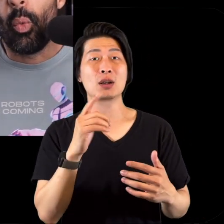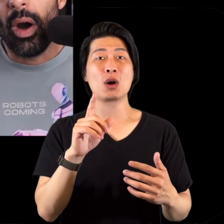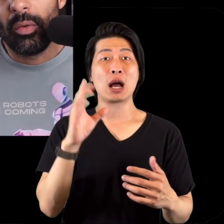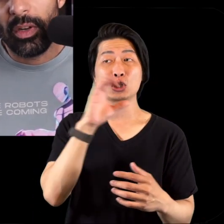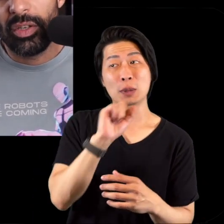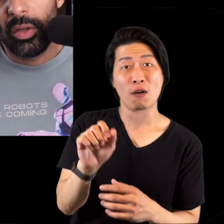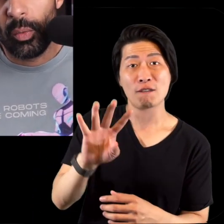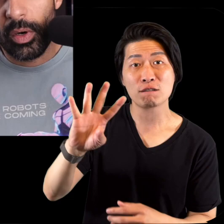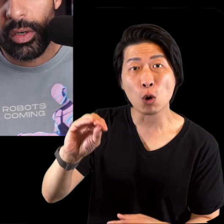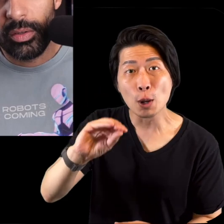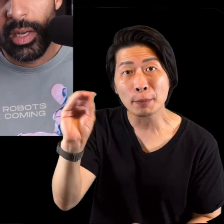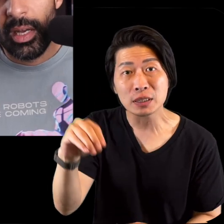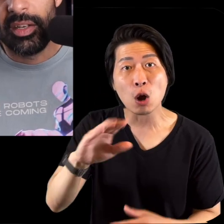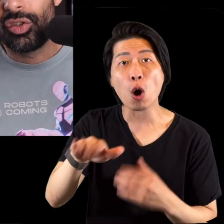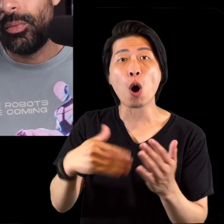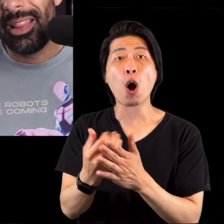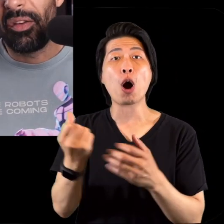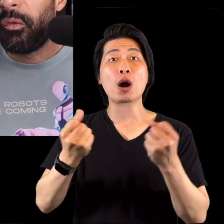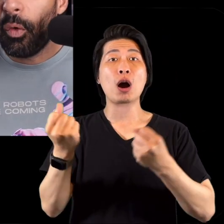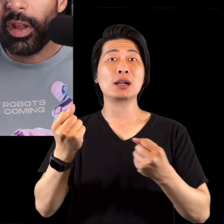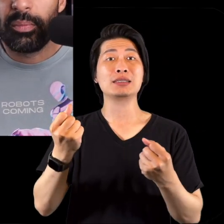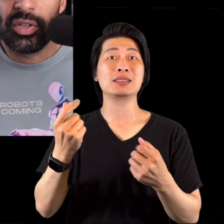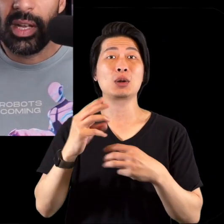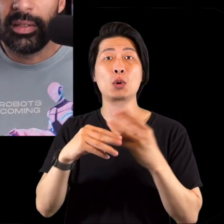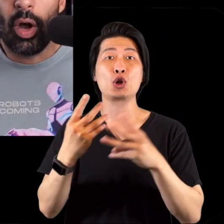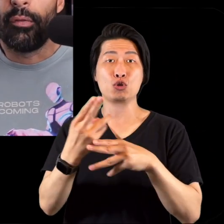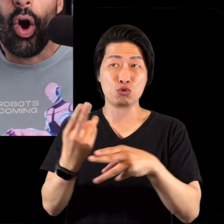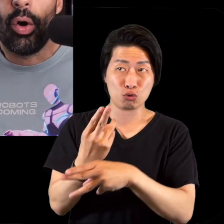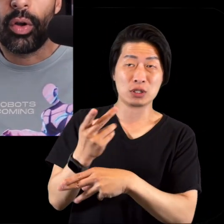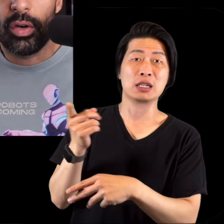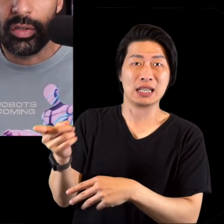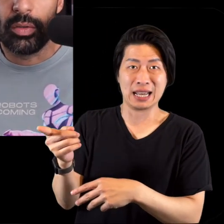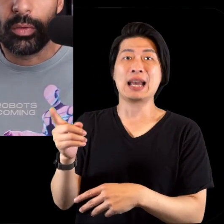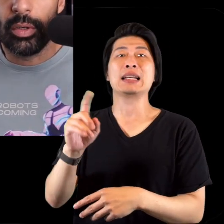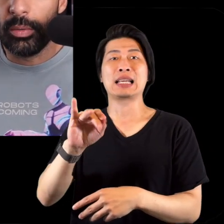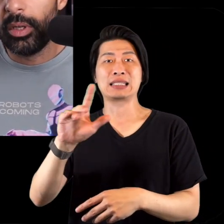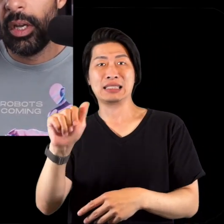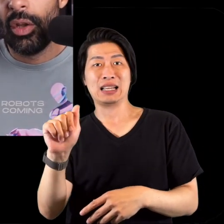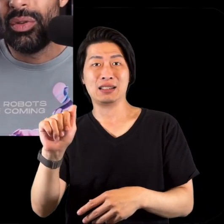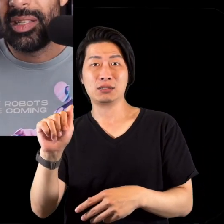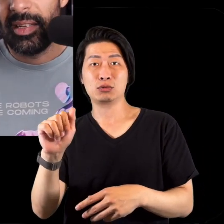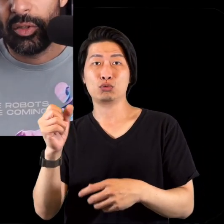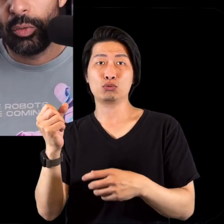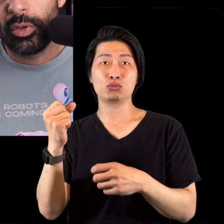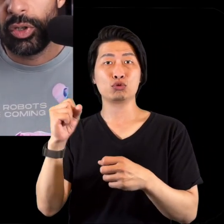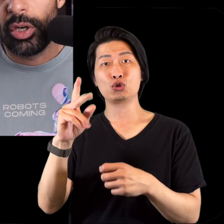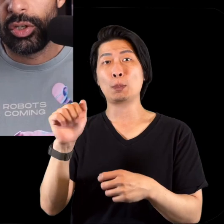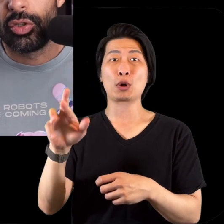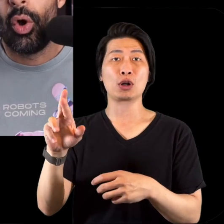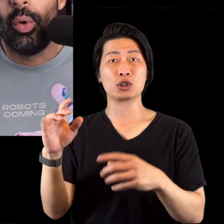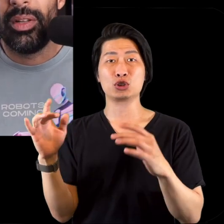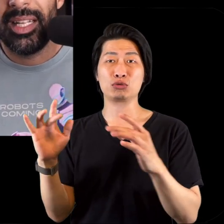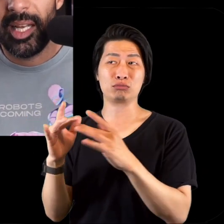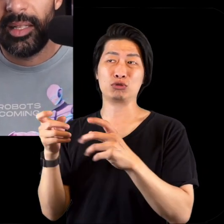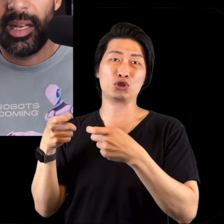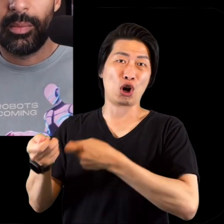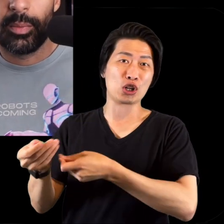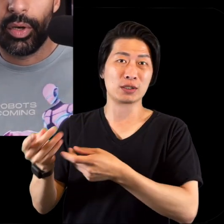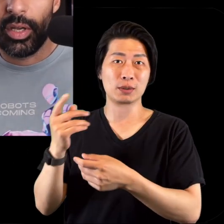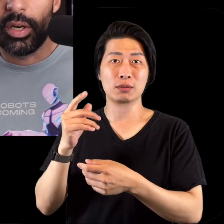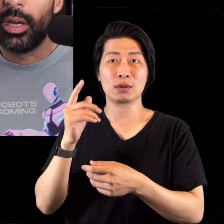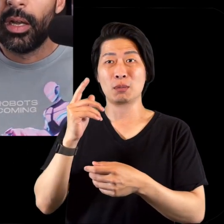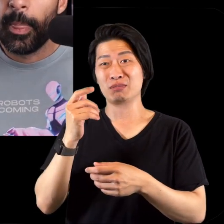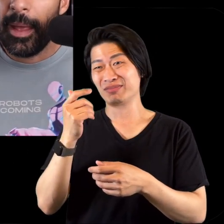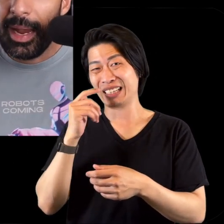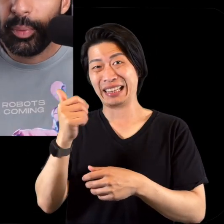only one region of the world, assuming that 40% of all cars on the road use Tesla superchargers only 10 times